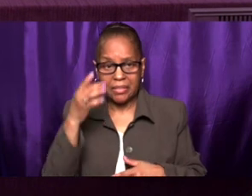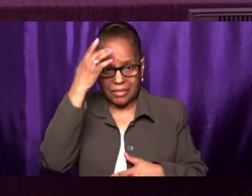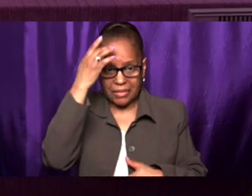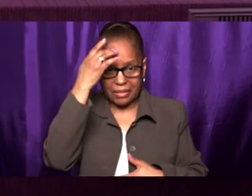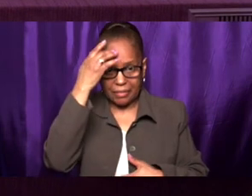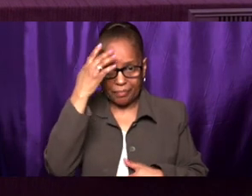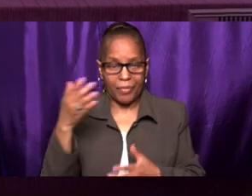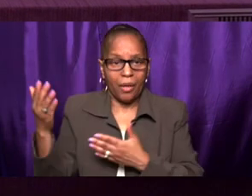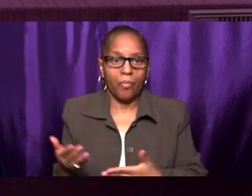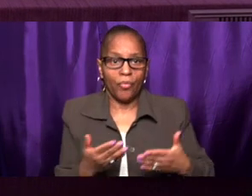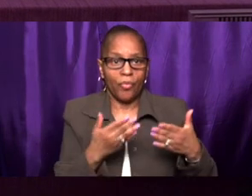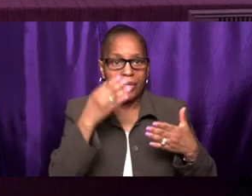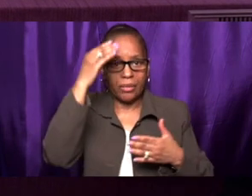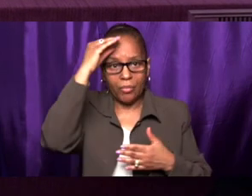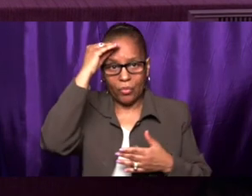Bring the boy to me.